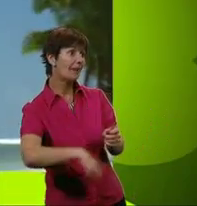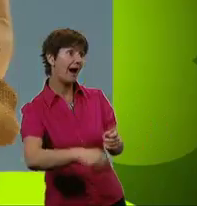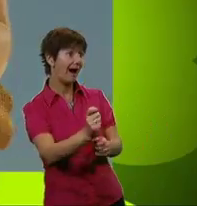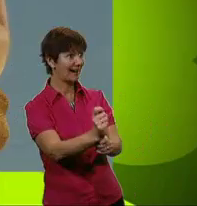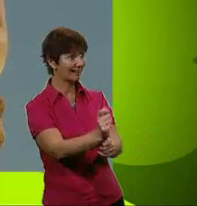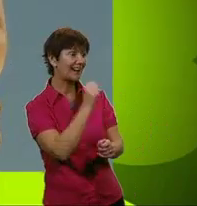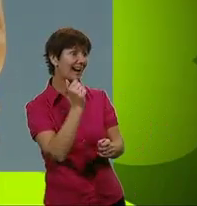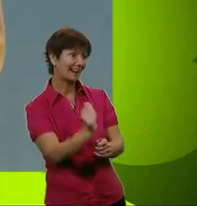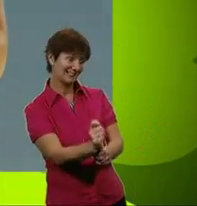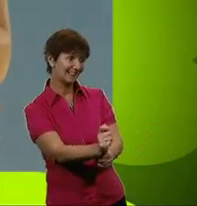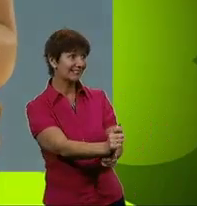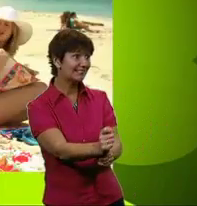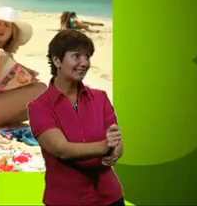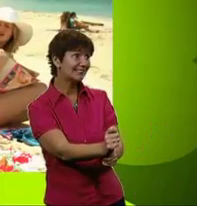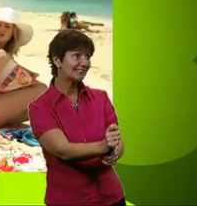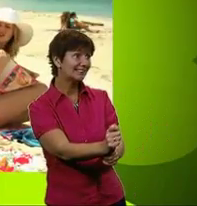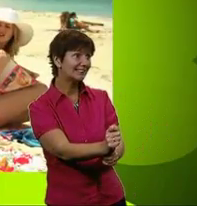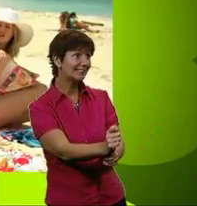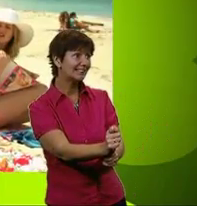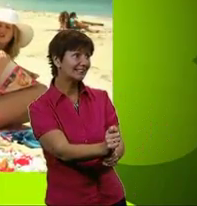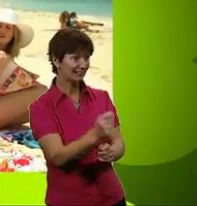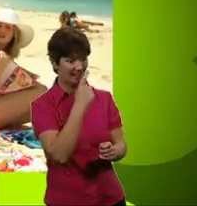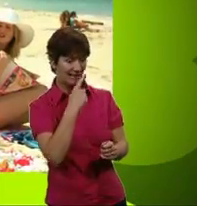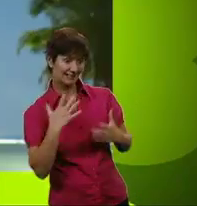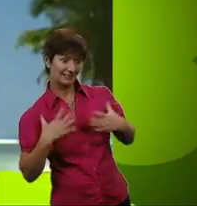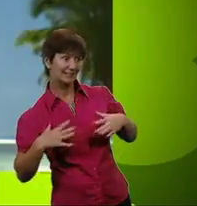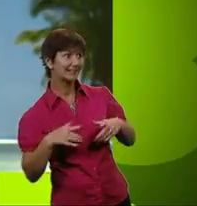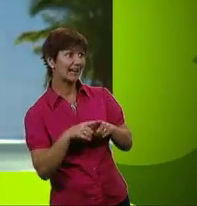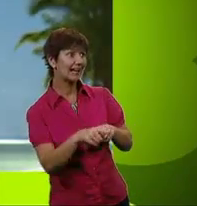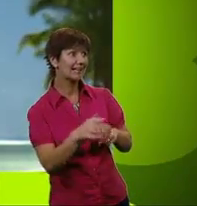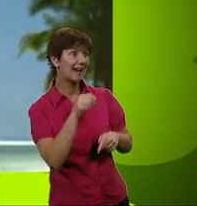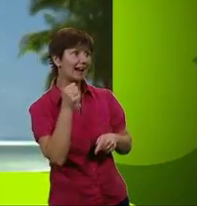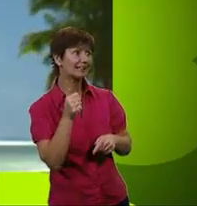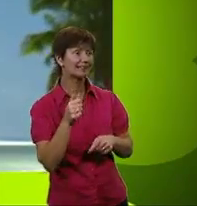I can get something nice to wear, like you? We've got mirrors.